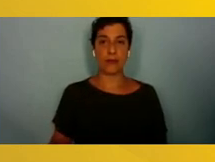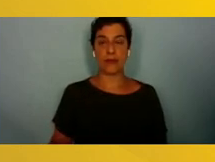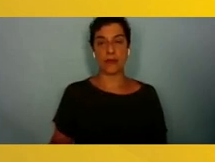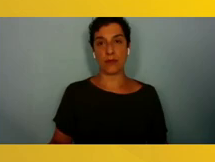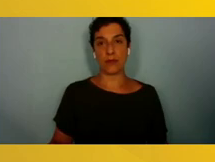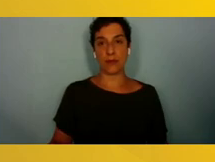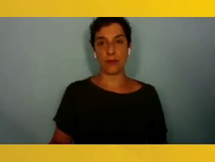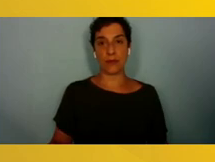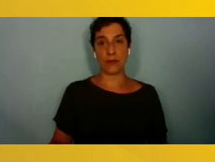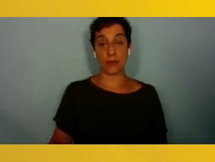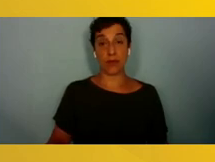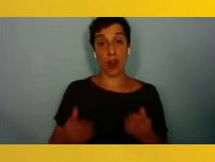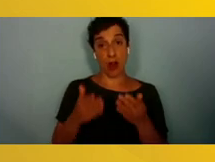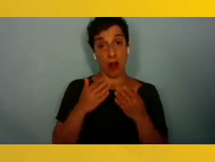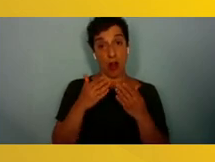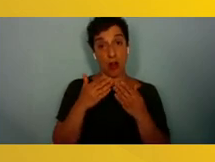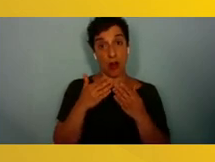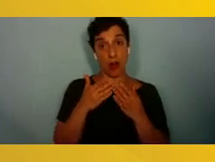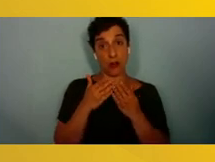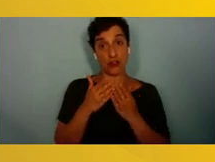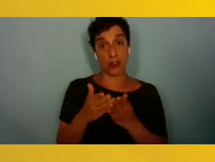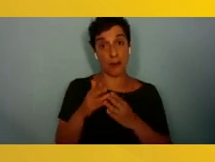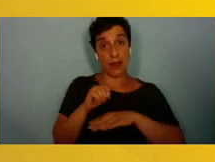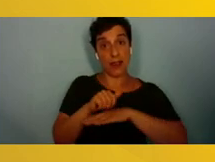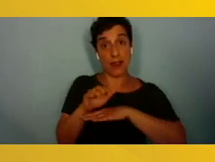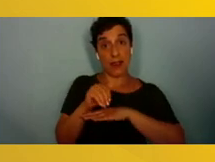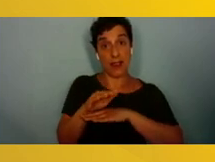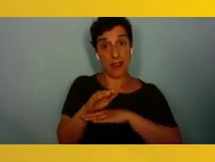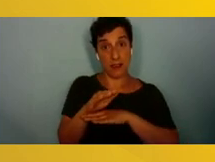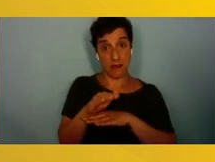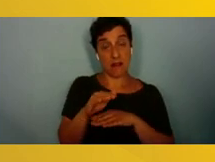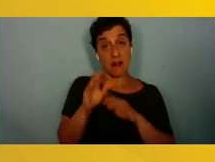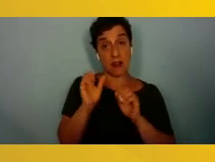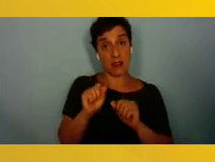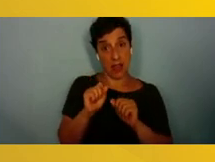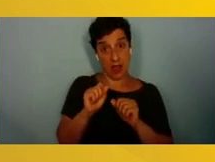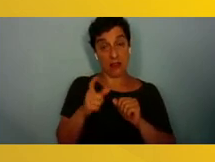are shipping companies able to enclose cage the propellers to help prevent injury?